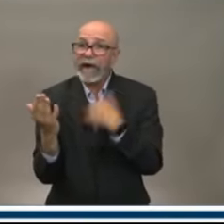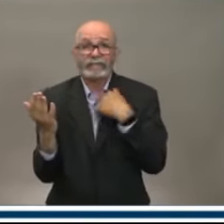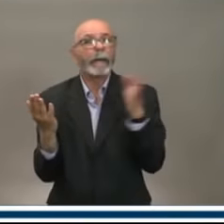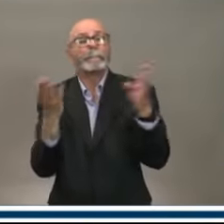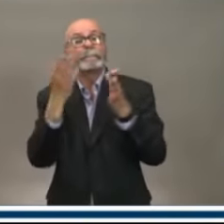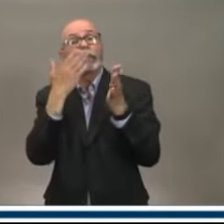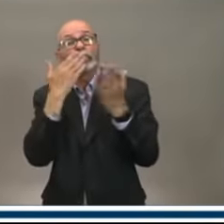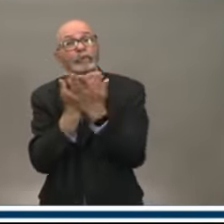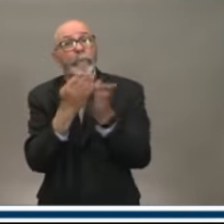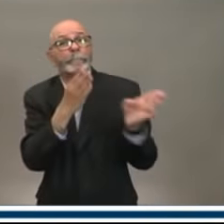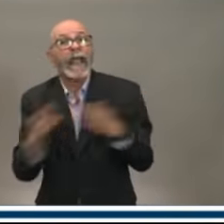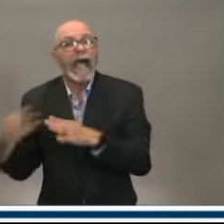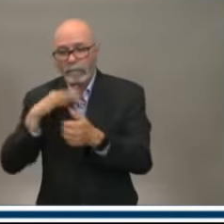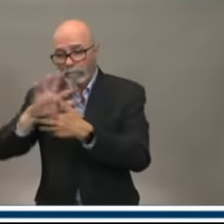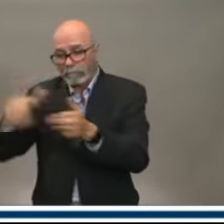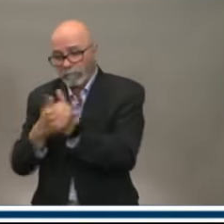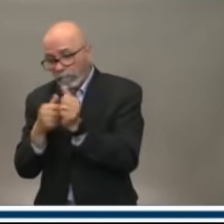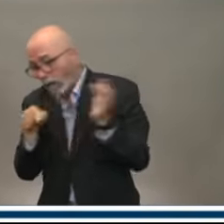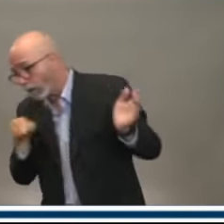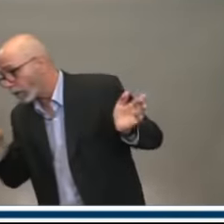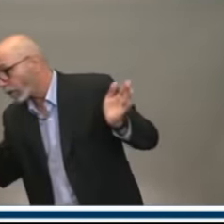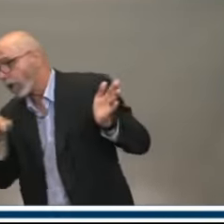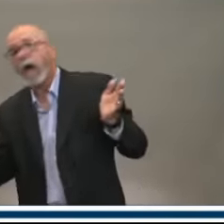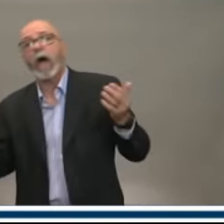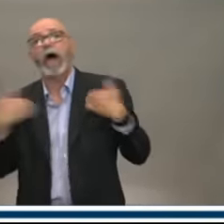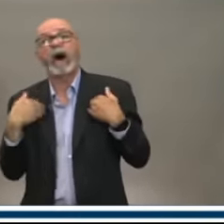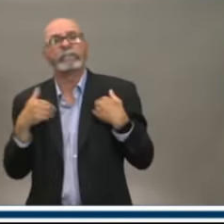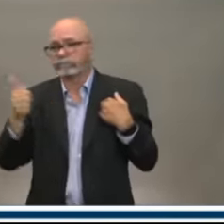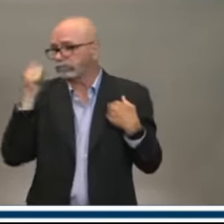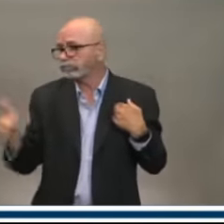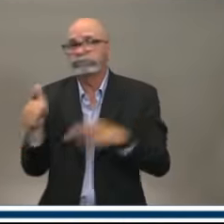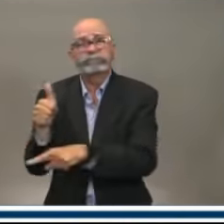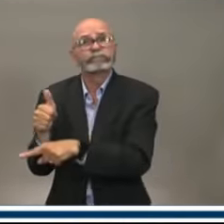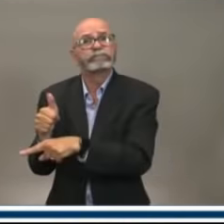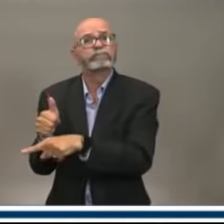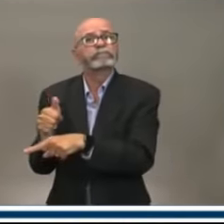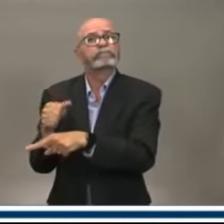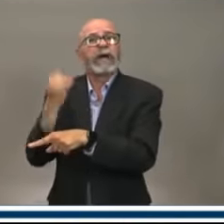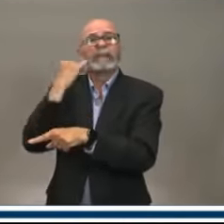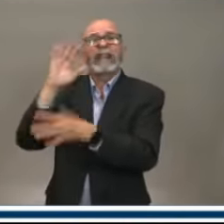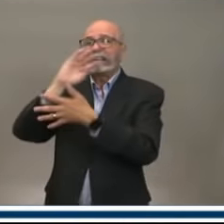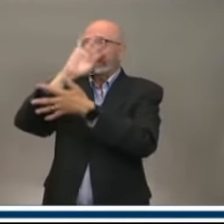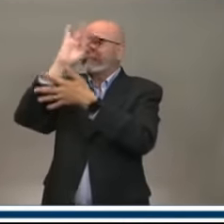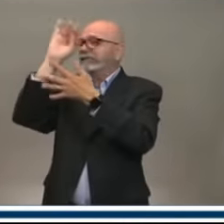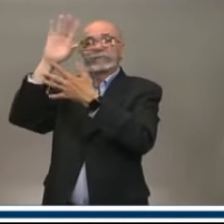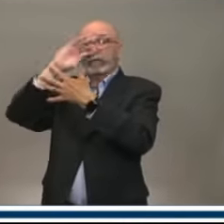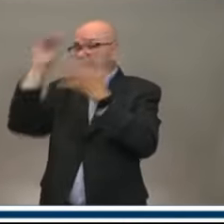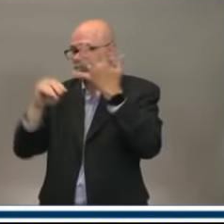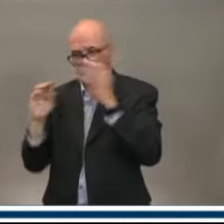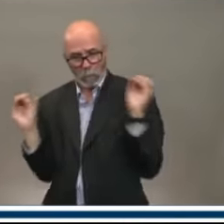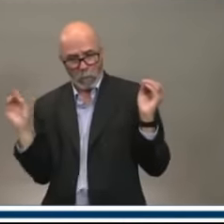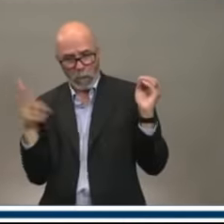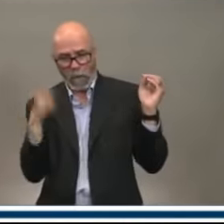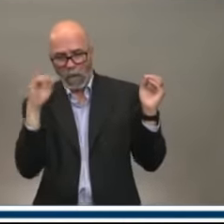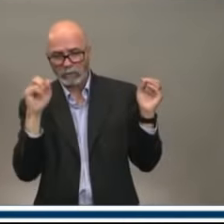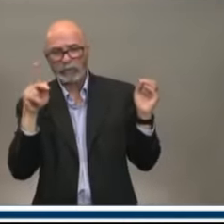that they're going to have to wait at the end of the line, if you will. Next question will go to Keith Doucette with the Canadian Press.